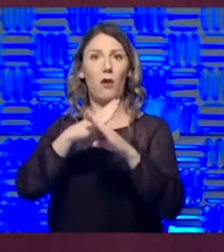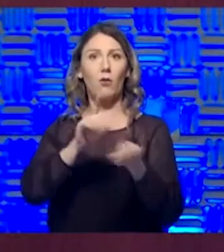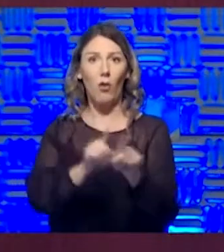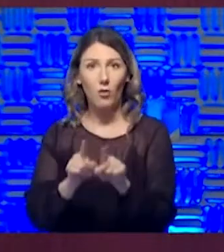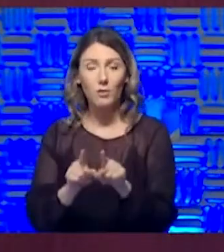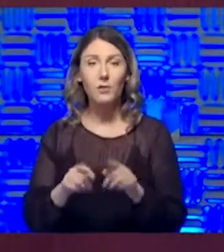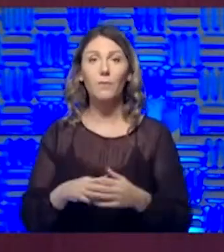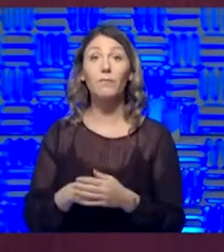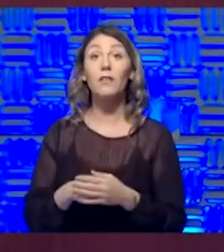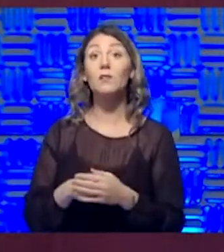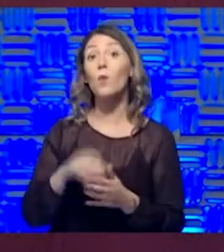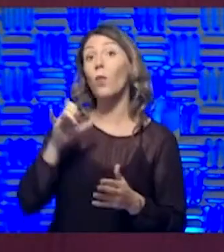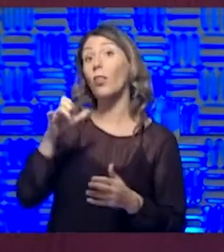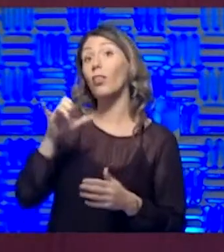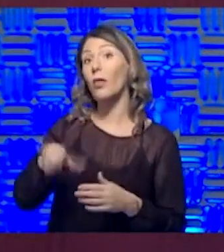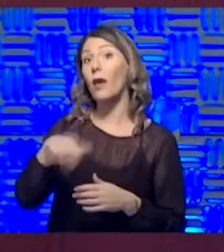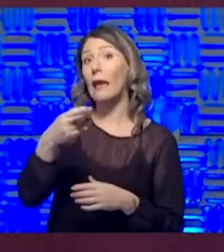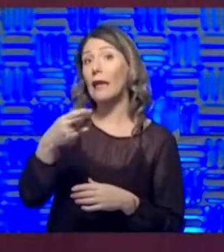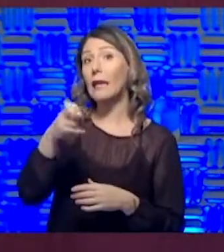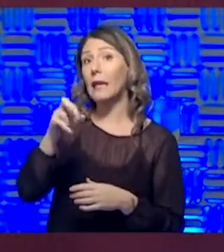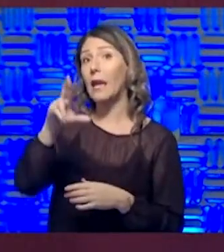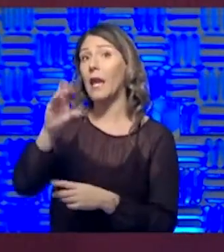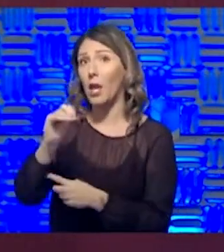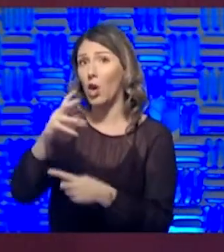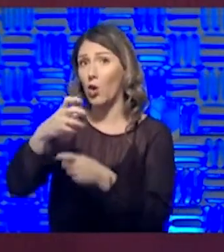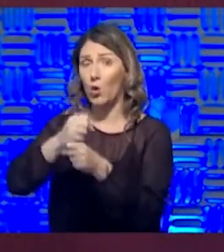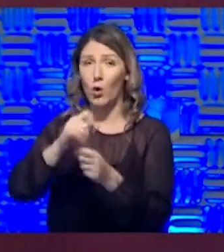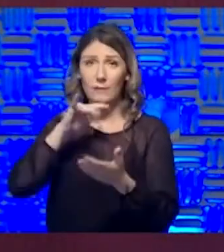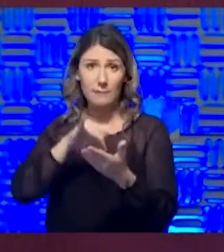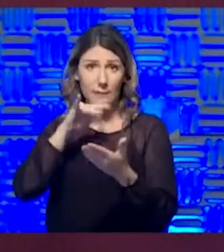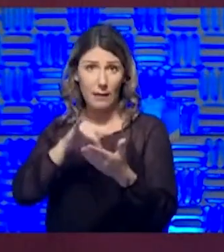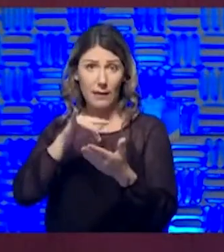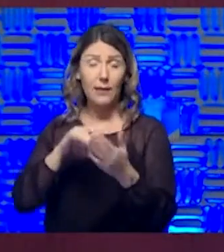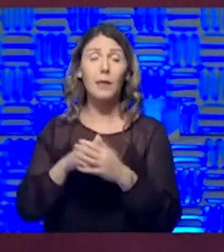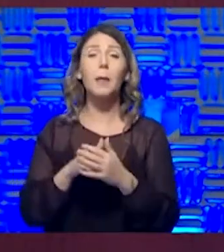the HERO study is going to take a medication called